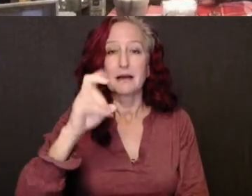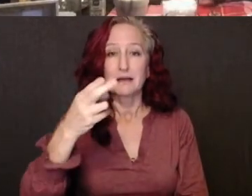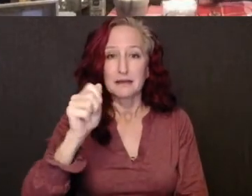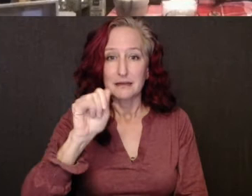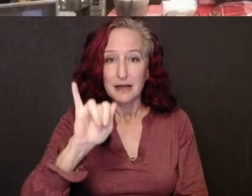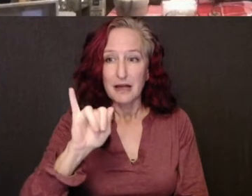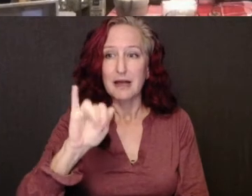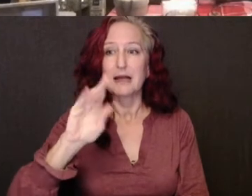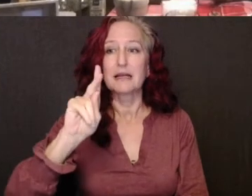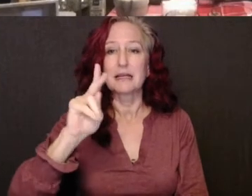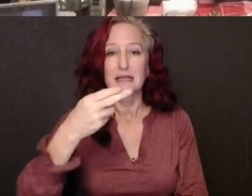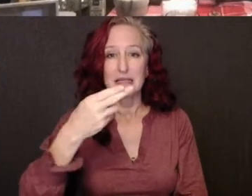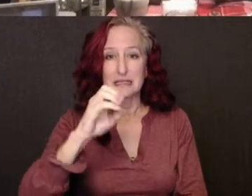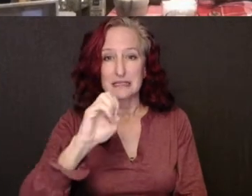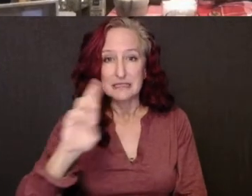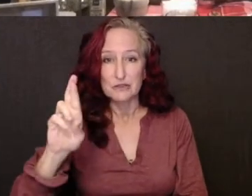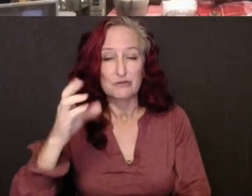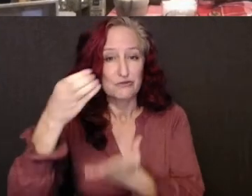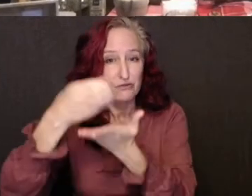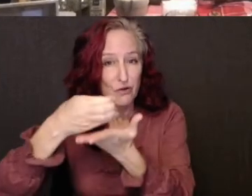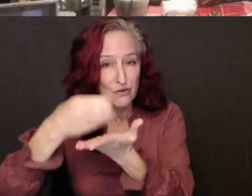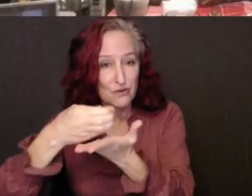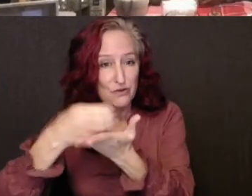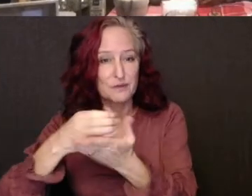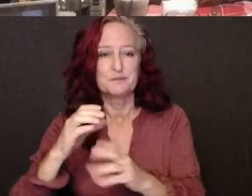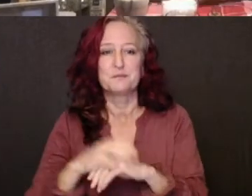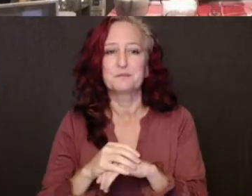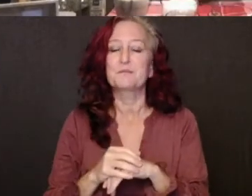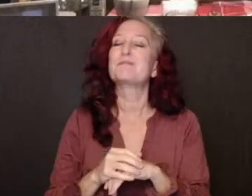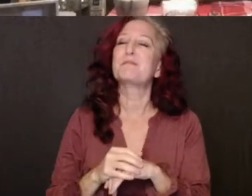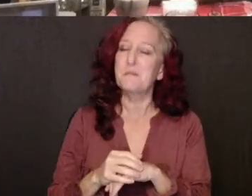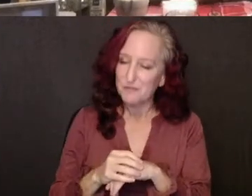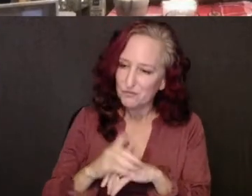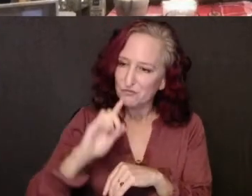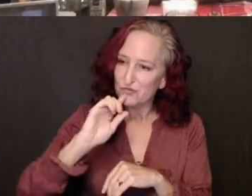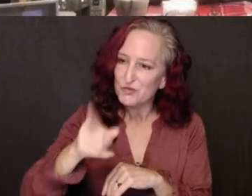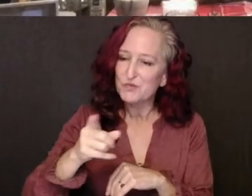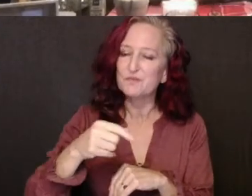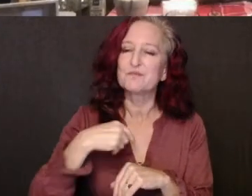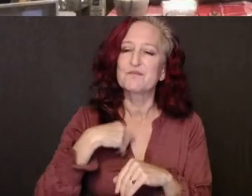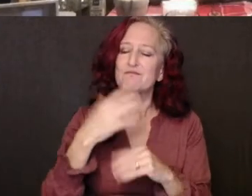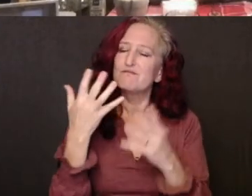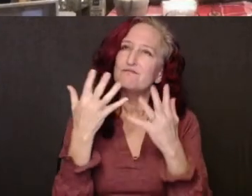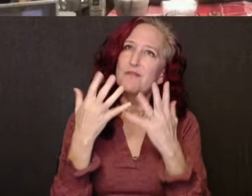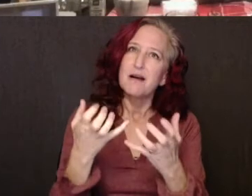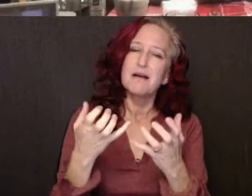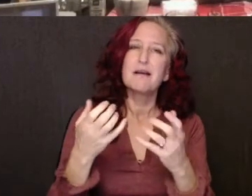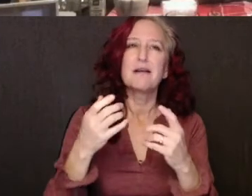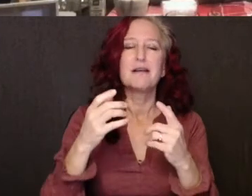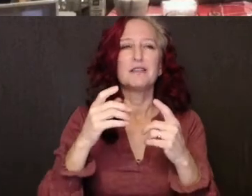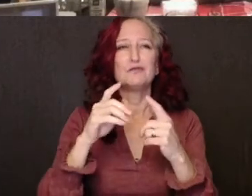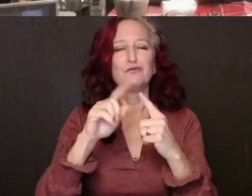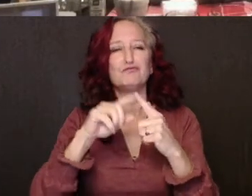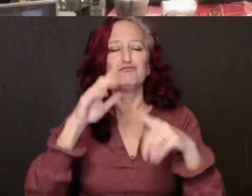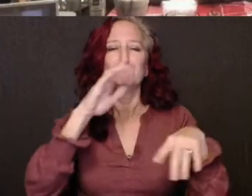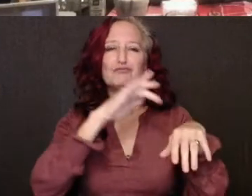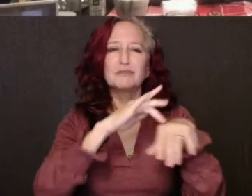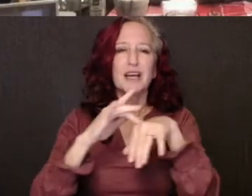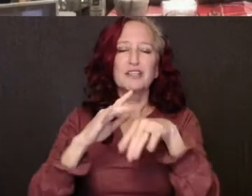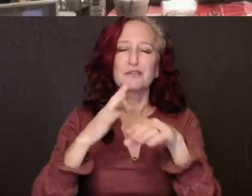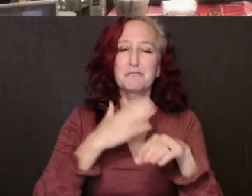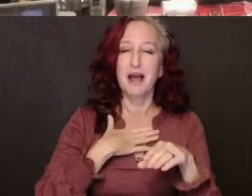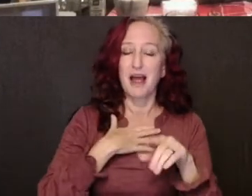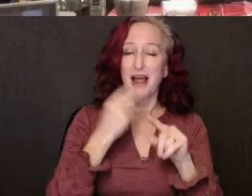there's a lot going into my system by the end of the day. Gotta balance it, yeah. Yeah. So tell us about